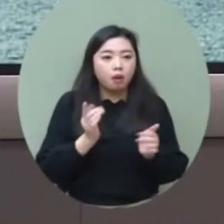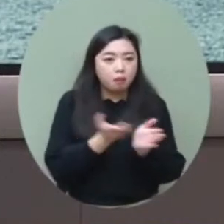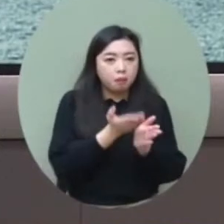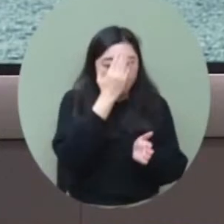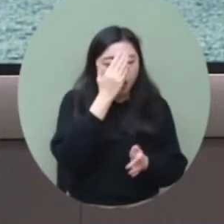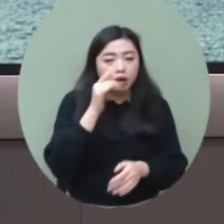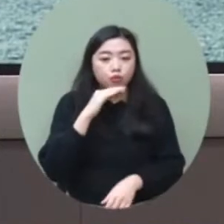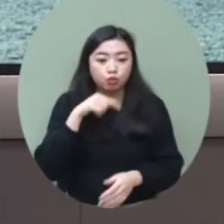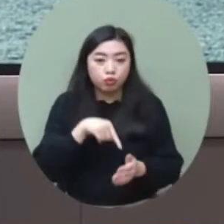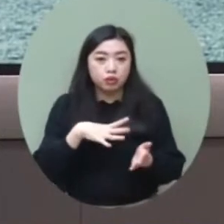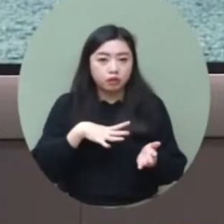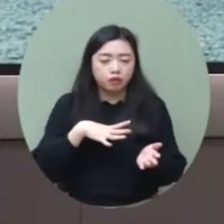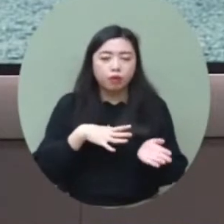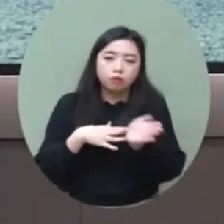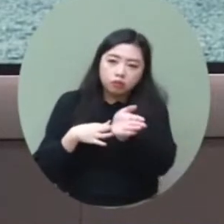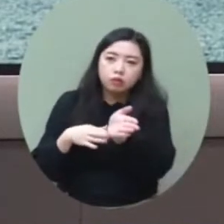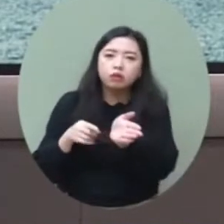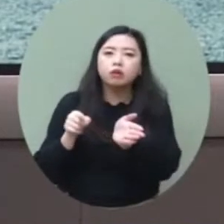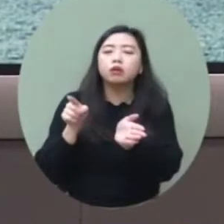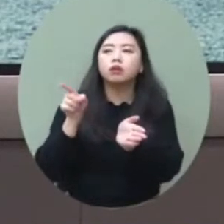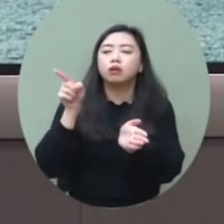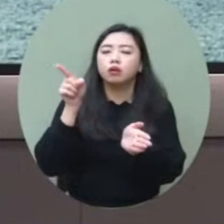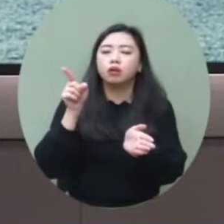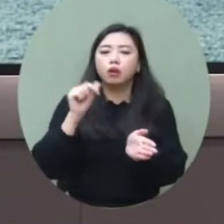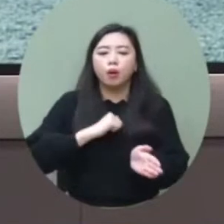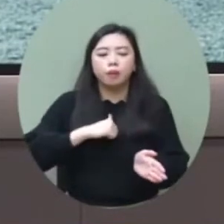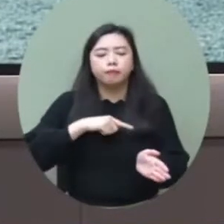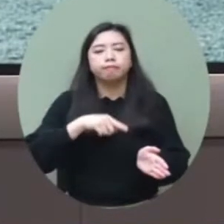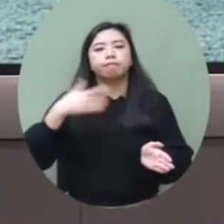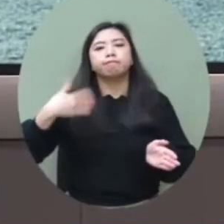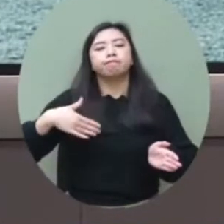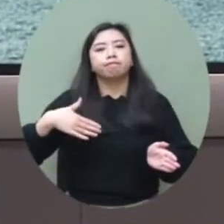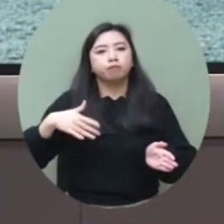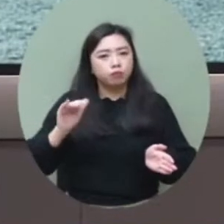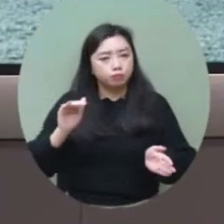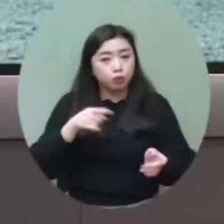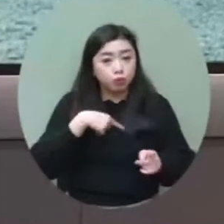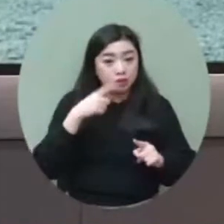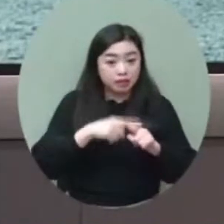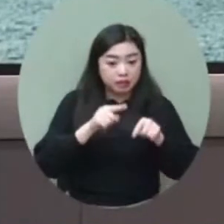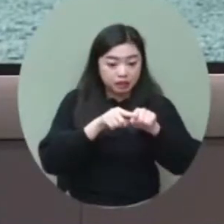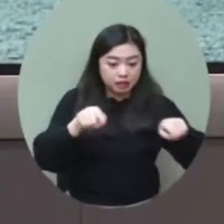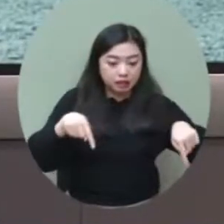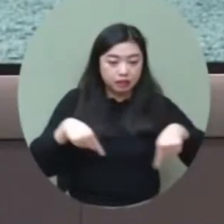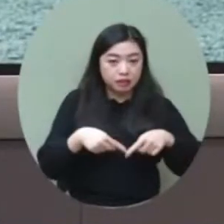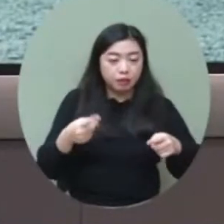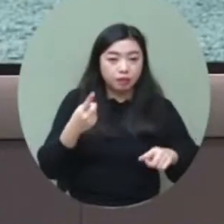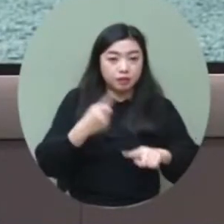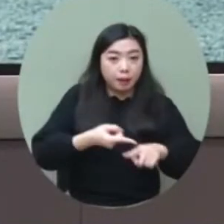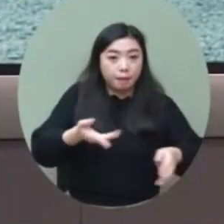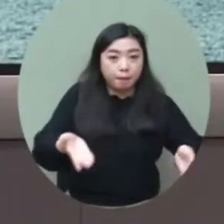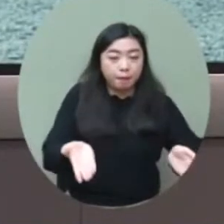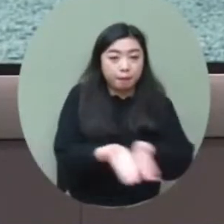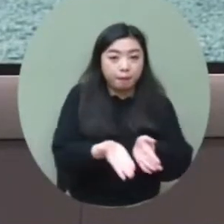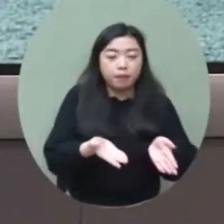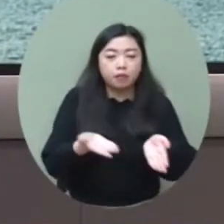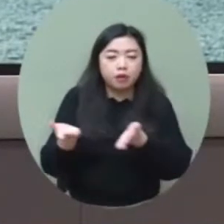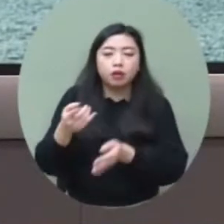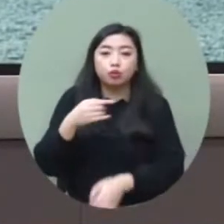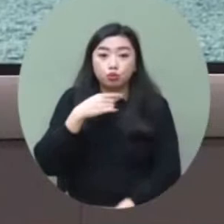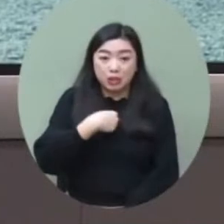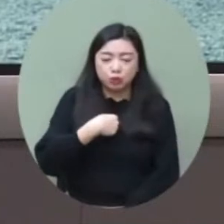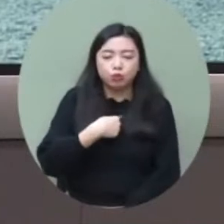SMS showing that they tested positive or preliminary positive, and we call for employers to